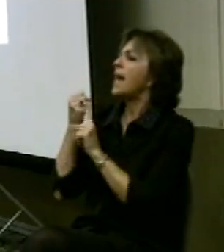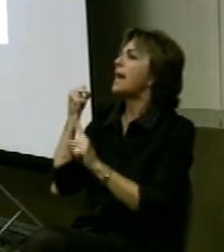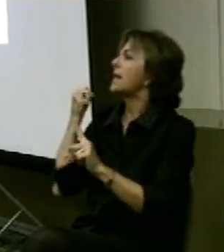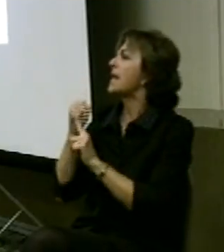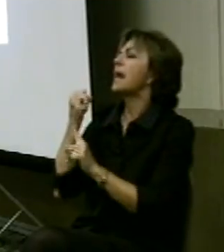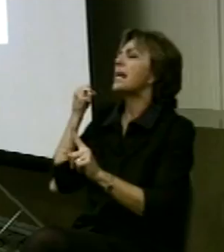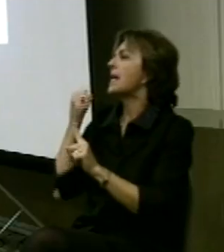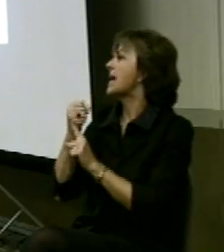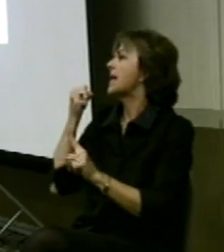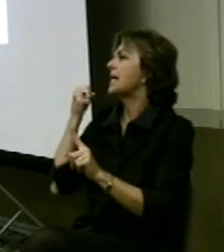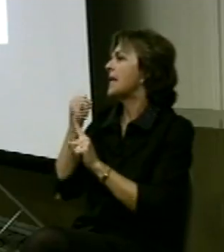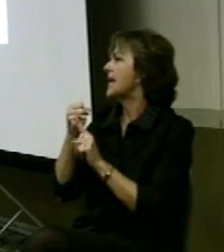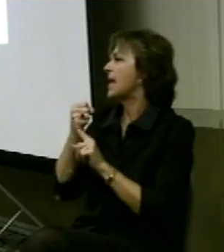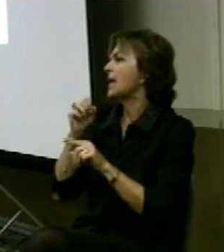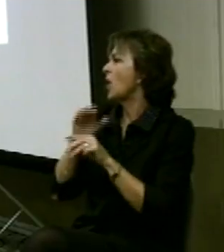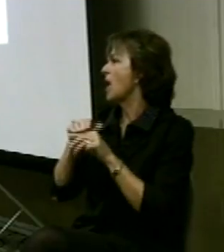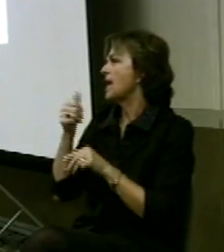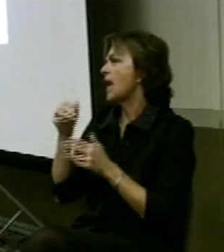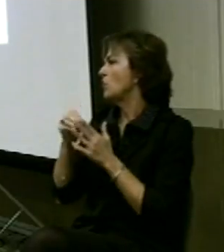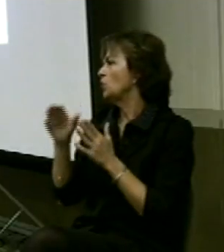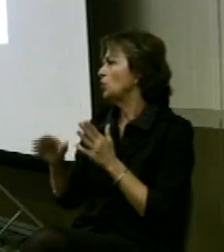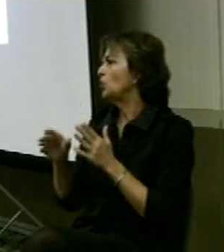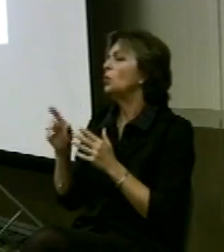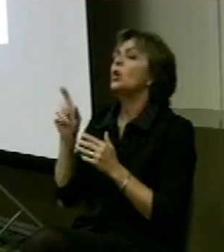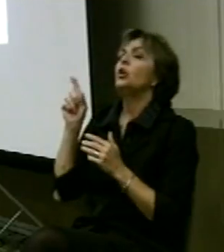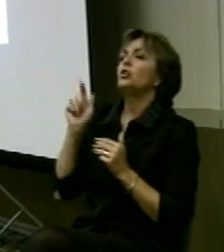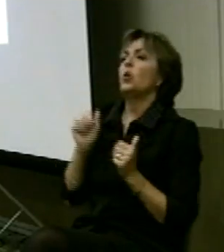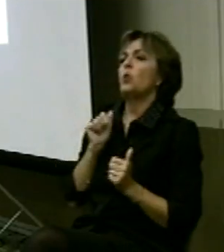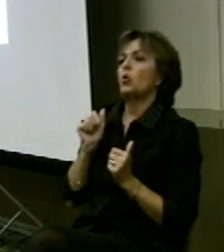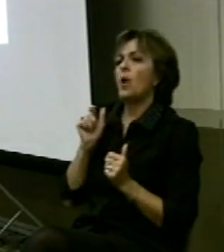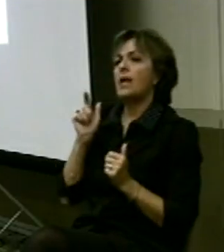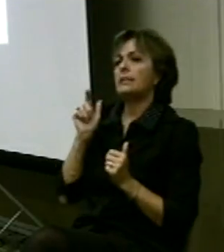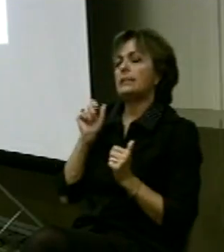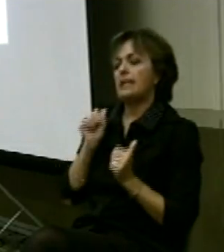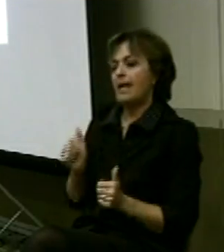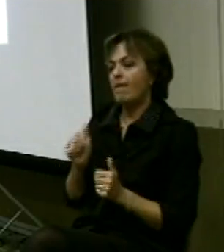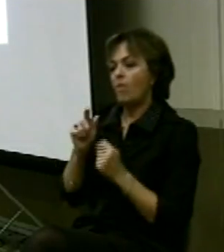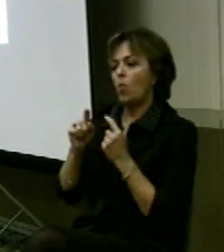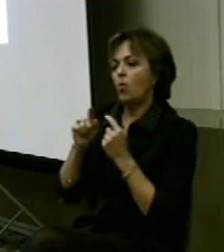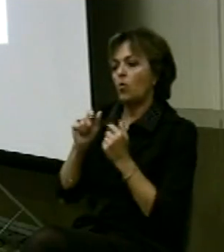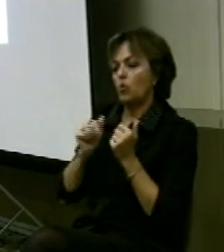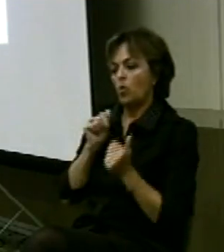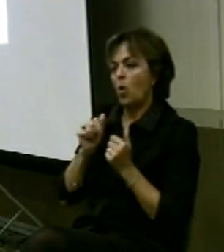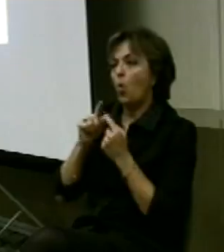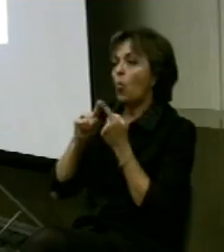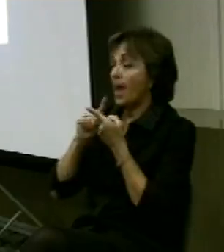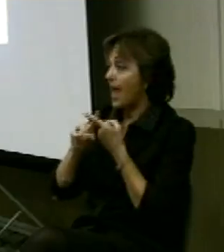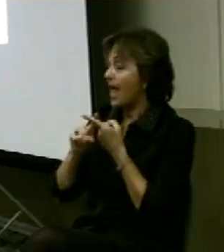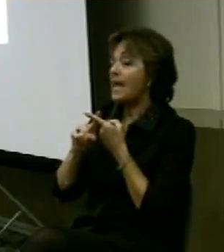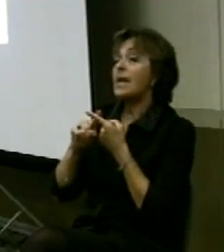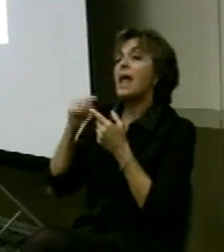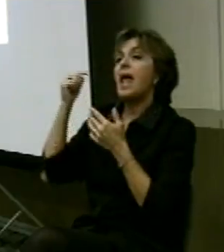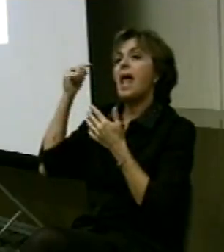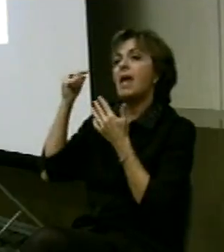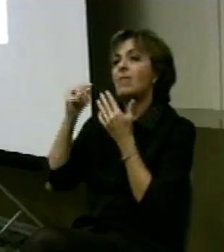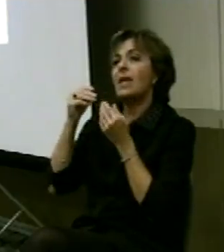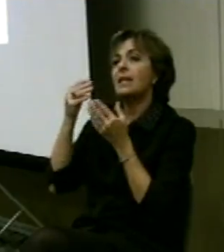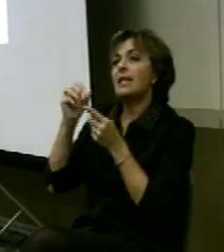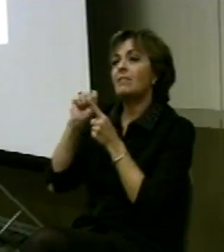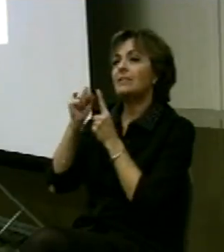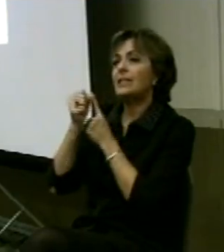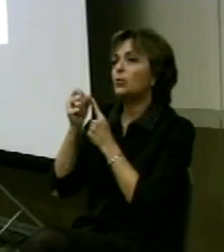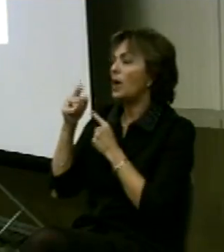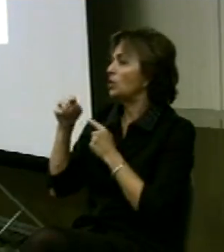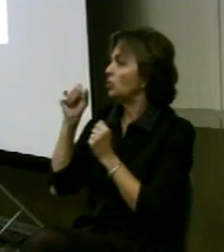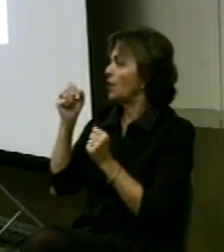and hitting on another student. So they're aggressive when, and then it gives these situations. So you could